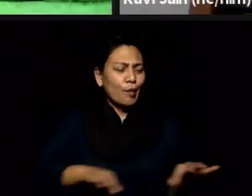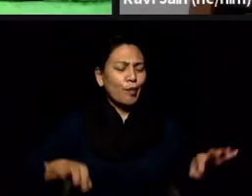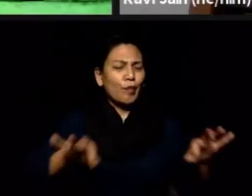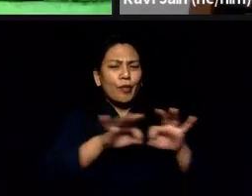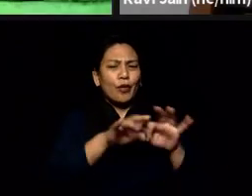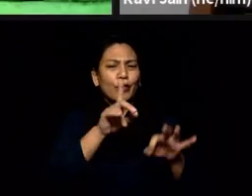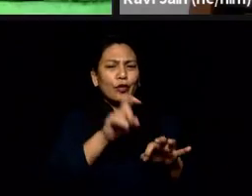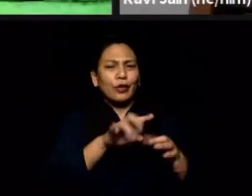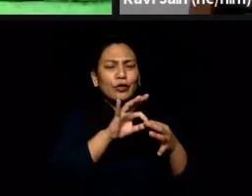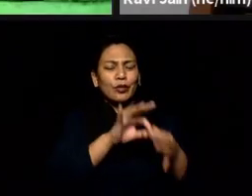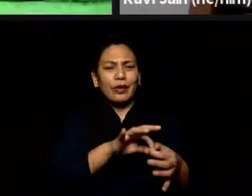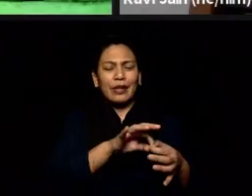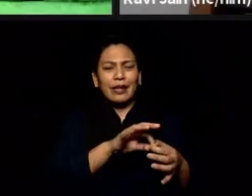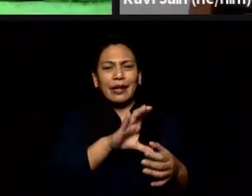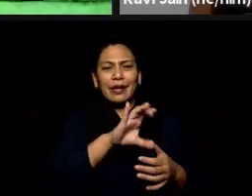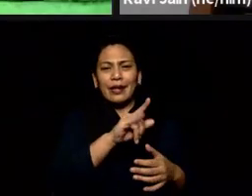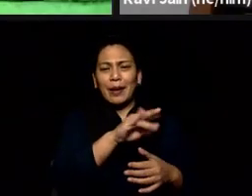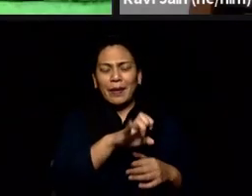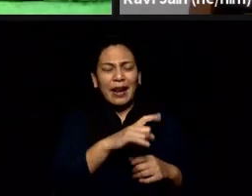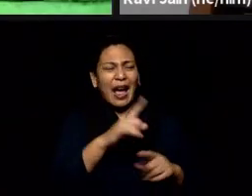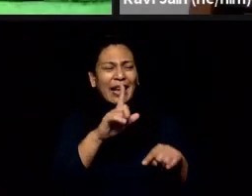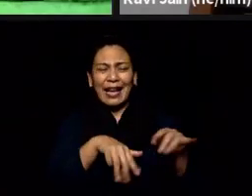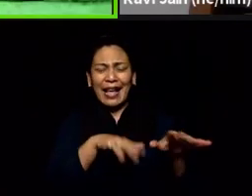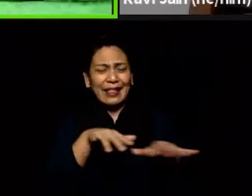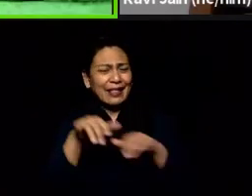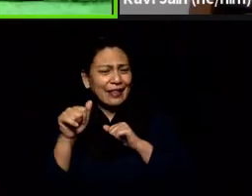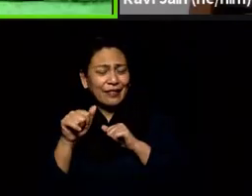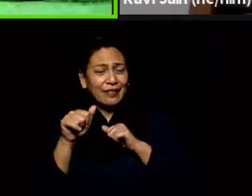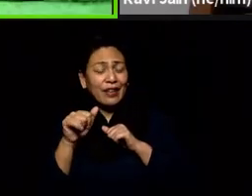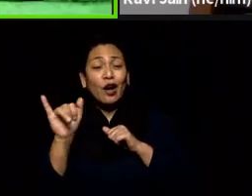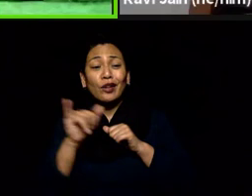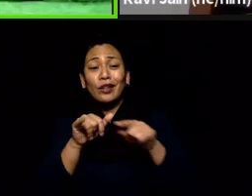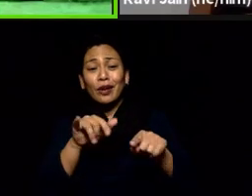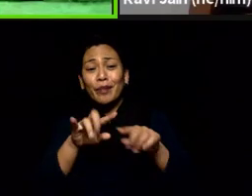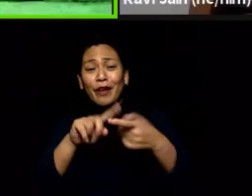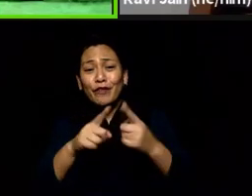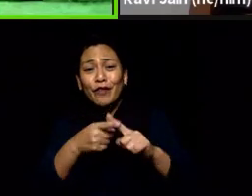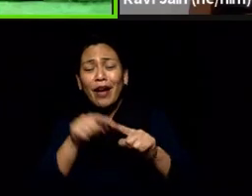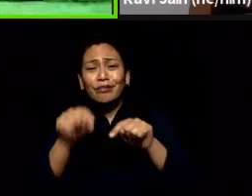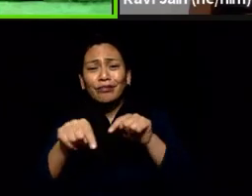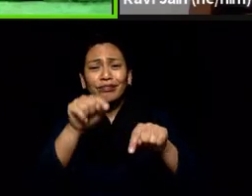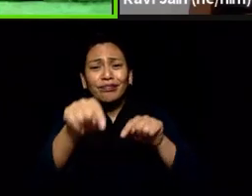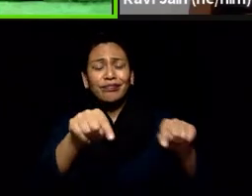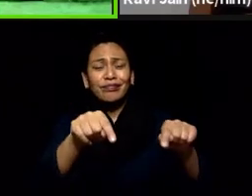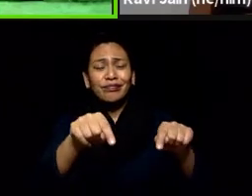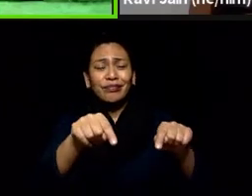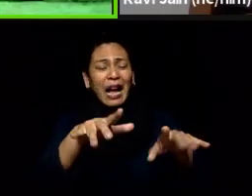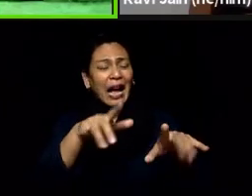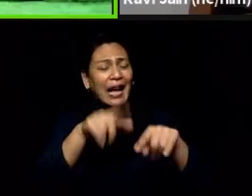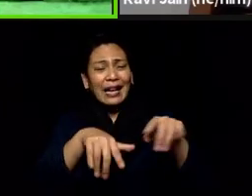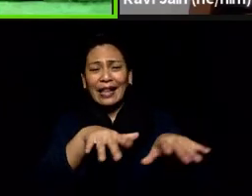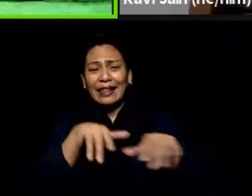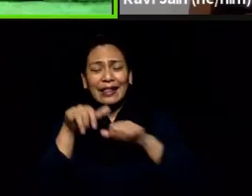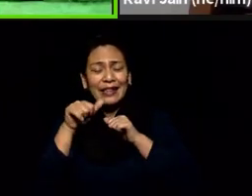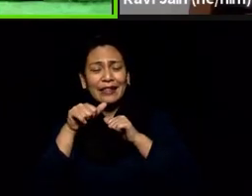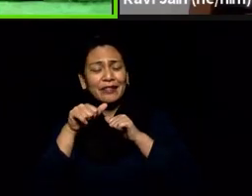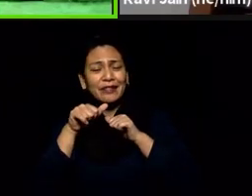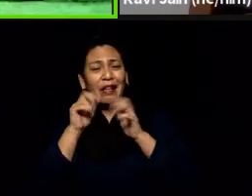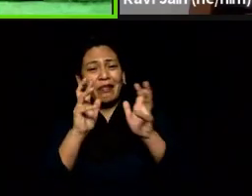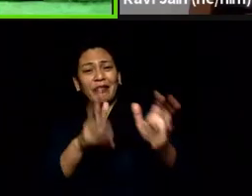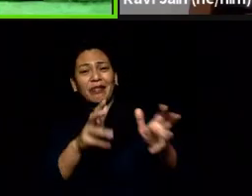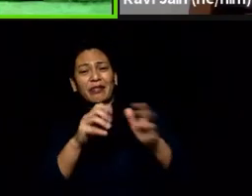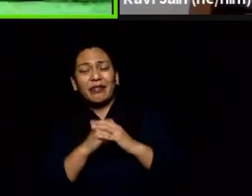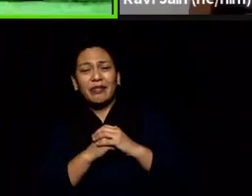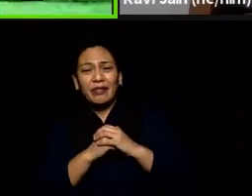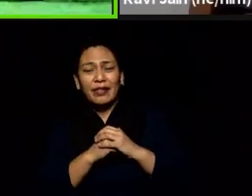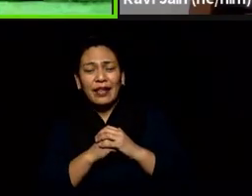can't. Mm-hmm. I can't walk away from my friends, many of whom are not like me. I can't walk